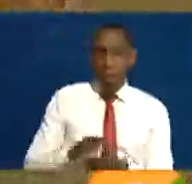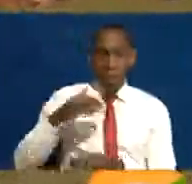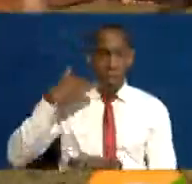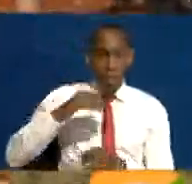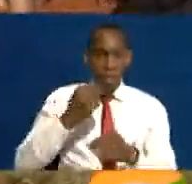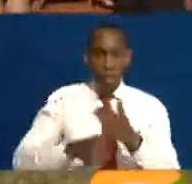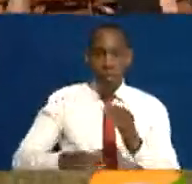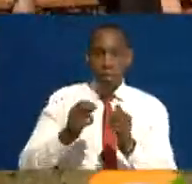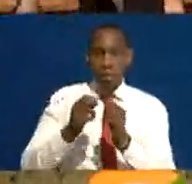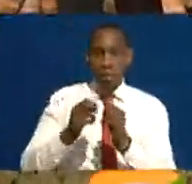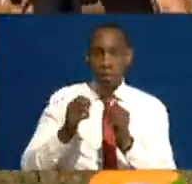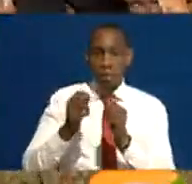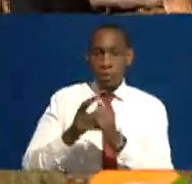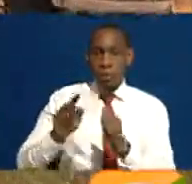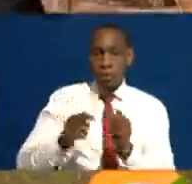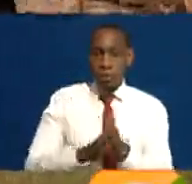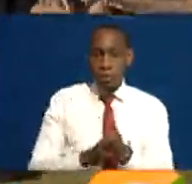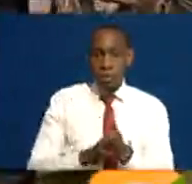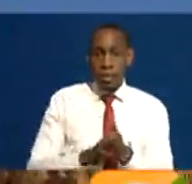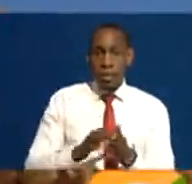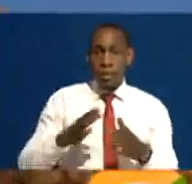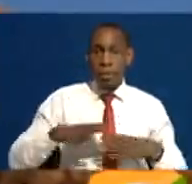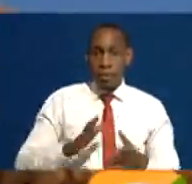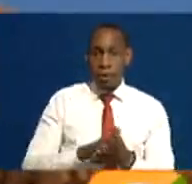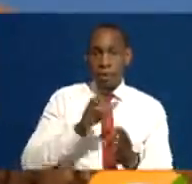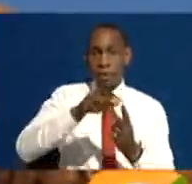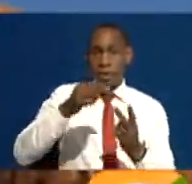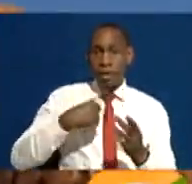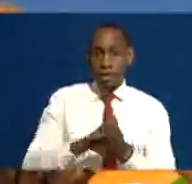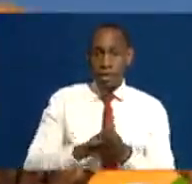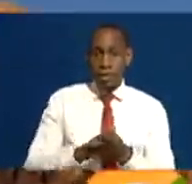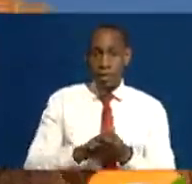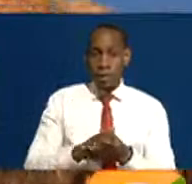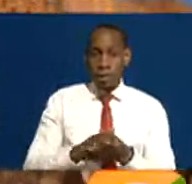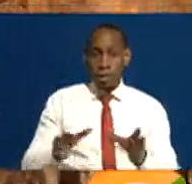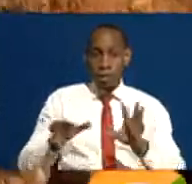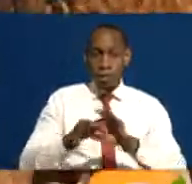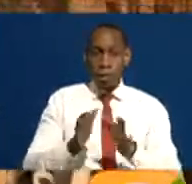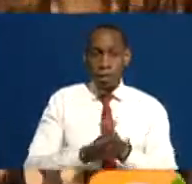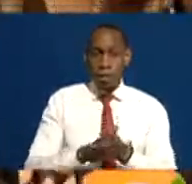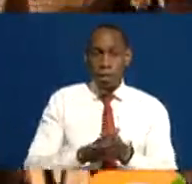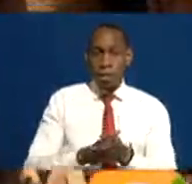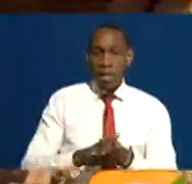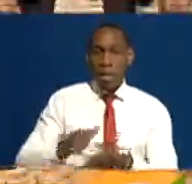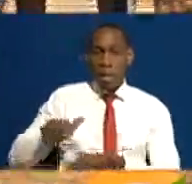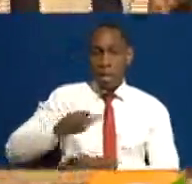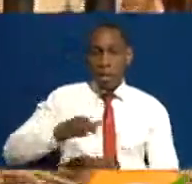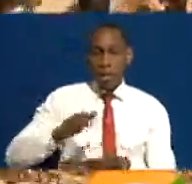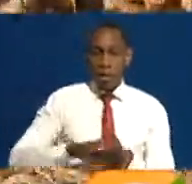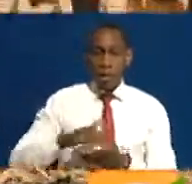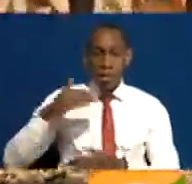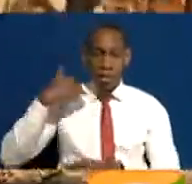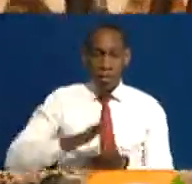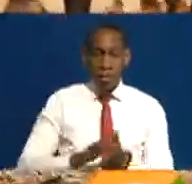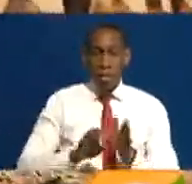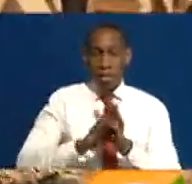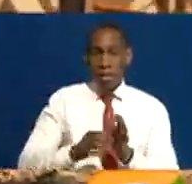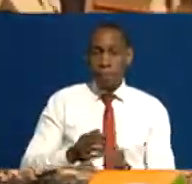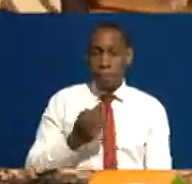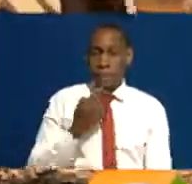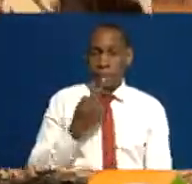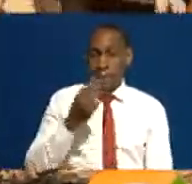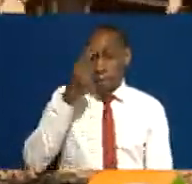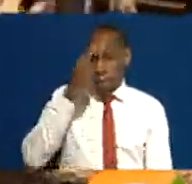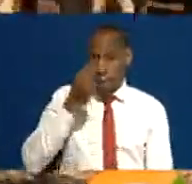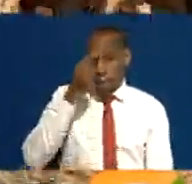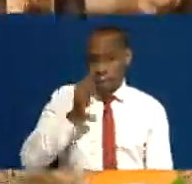shillings. Those who cannot afford the sheep have the option of crossbreeding them with local ones, like the red Maasai breed, to produce